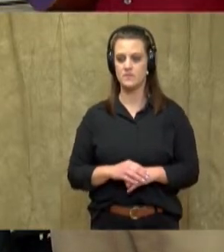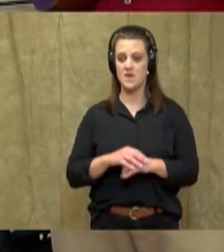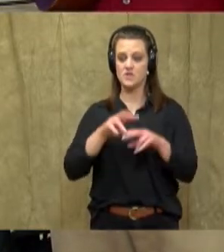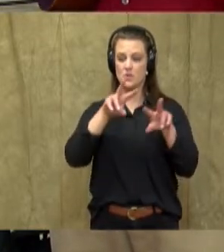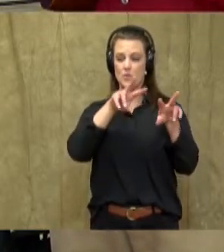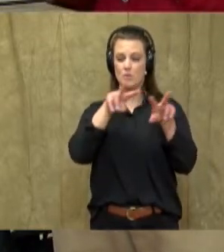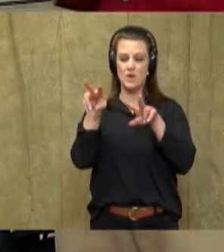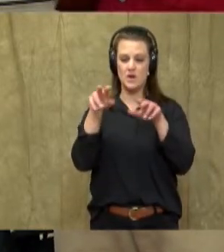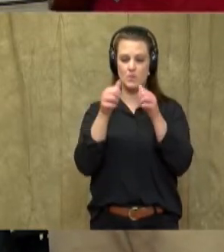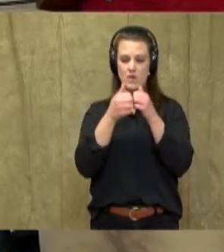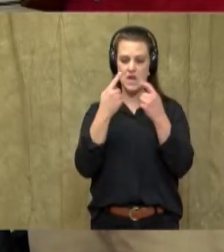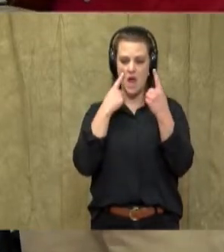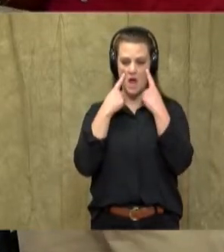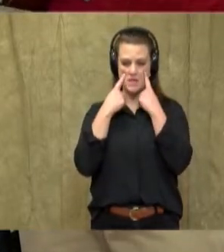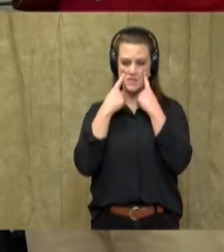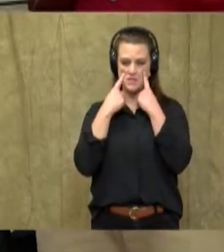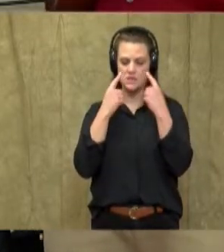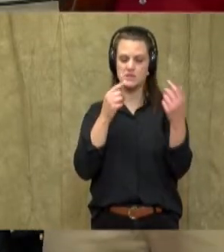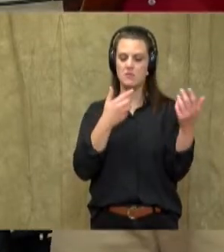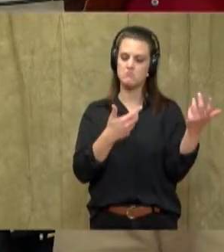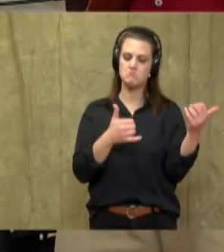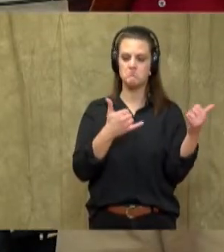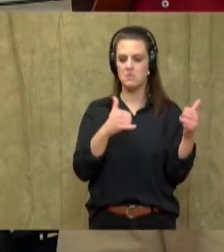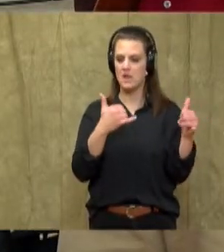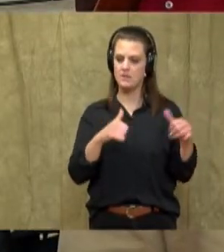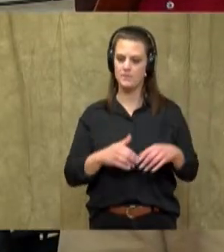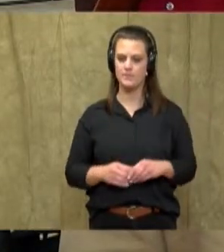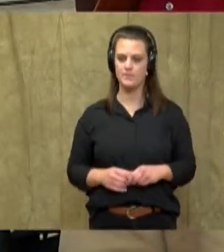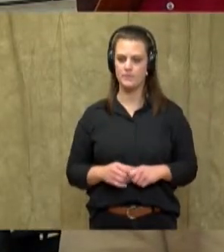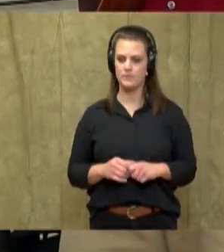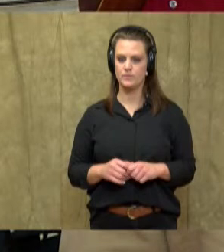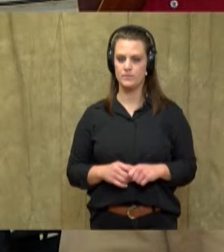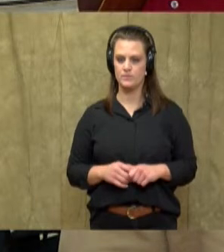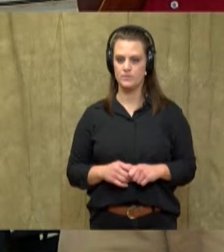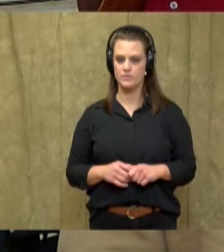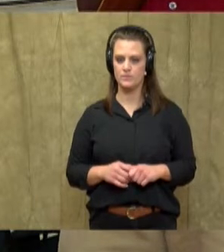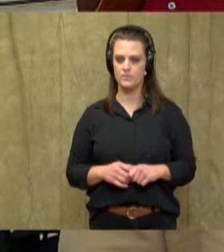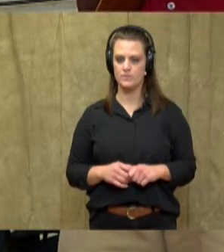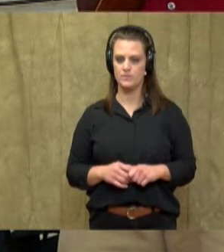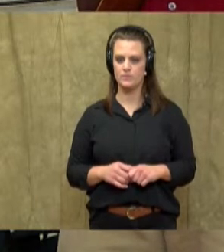with your eyes as I play this melody.